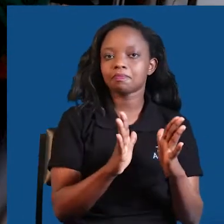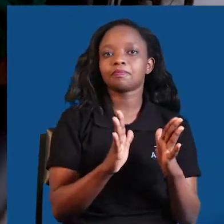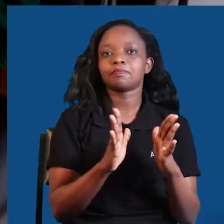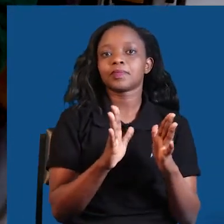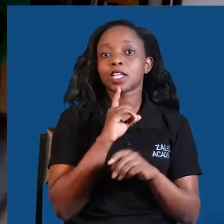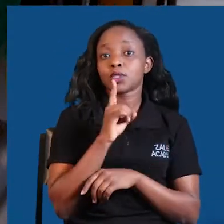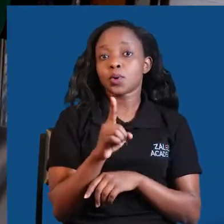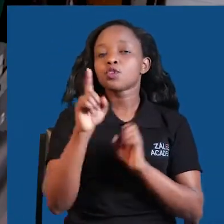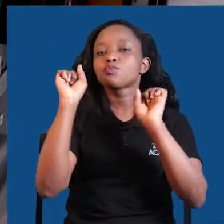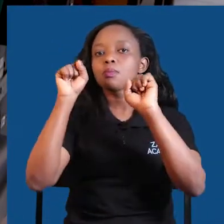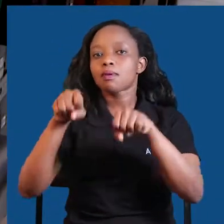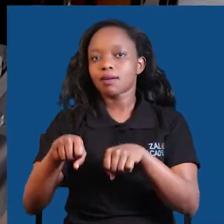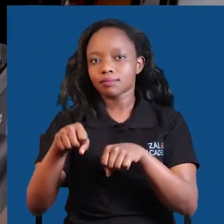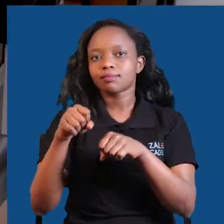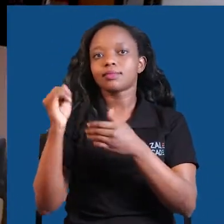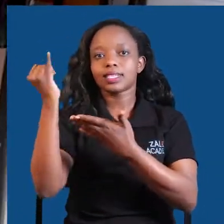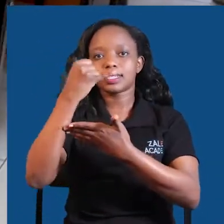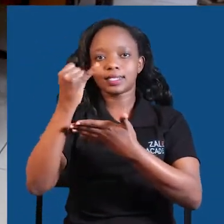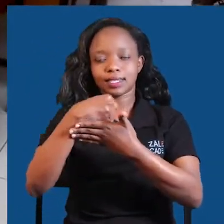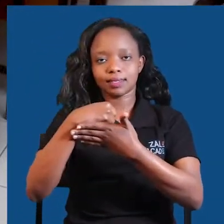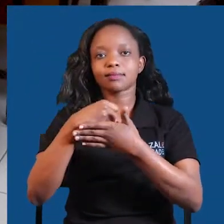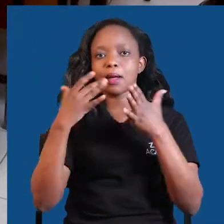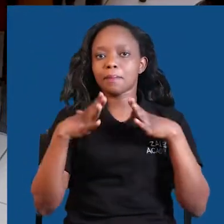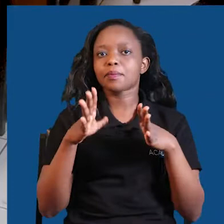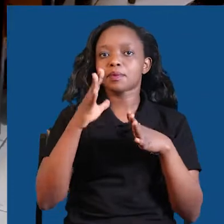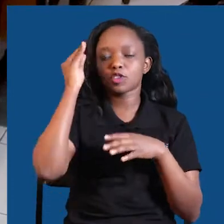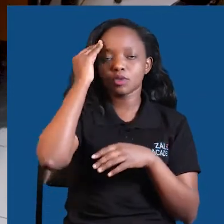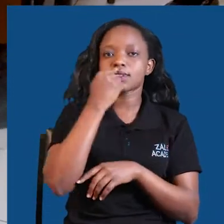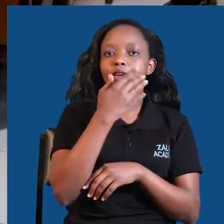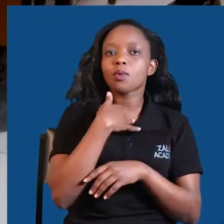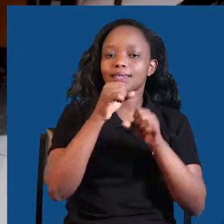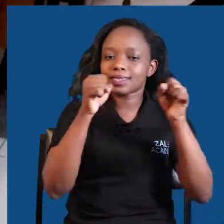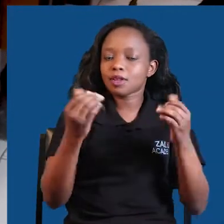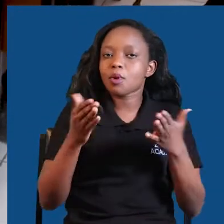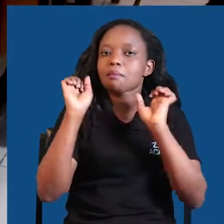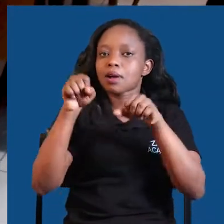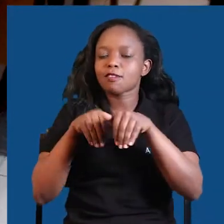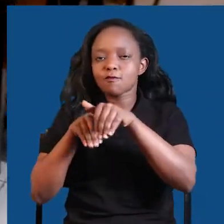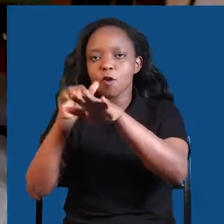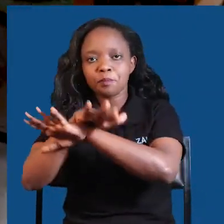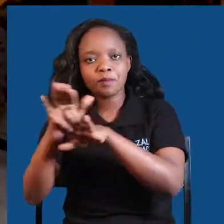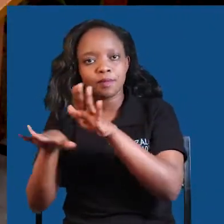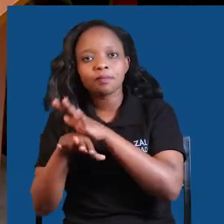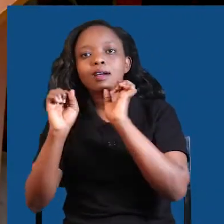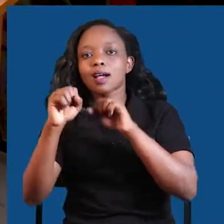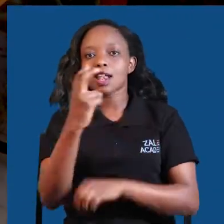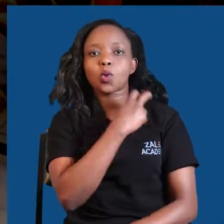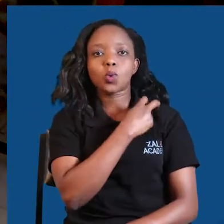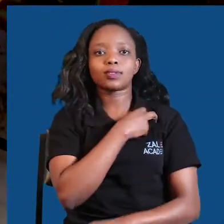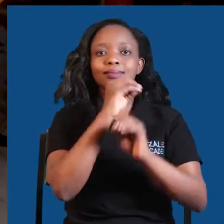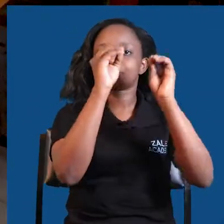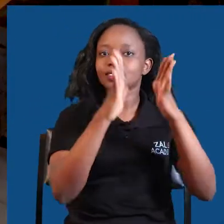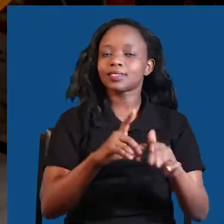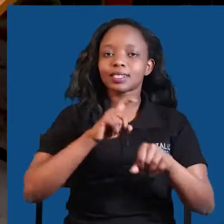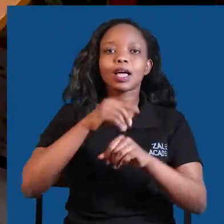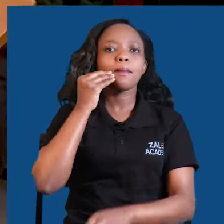or something. So you come now to the design phase. So the students have said we want a system where we can view our grades. We can consult a